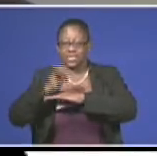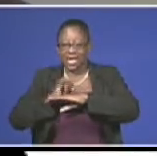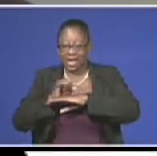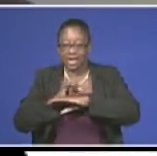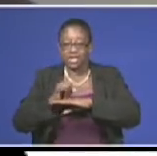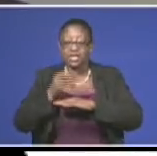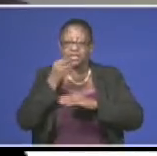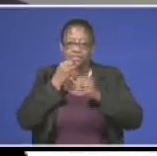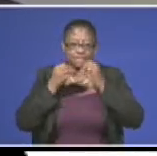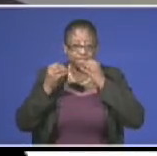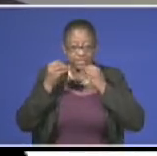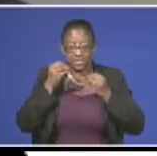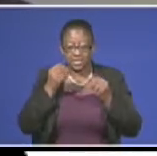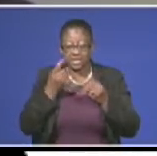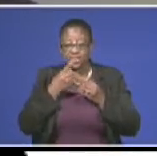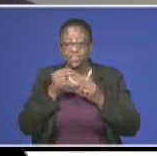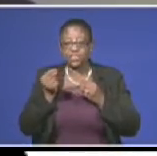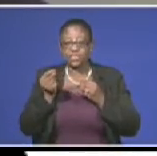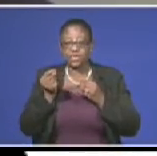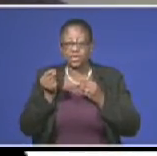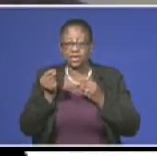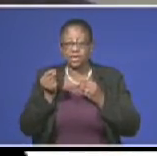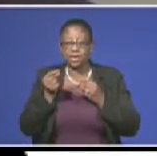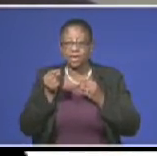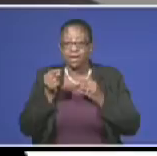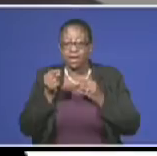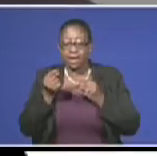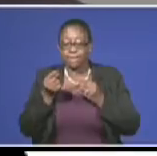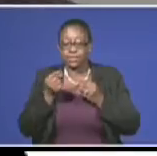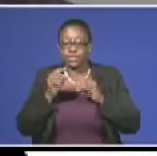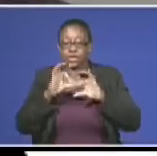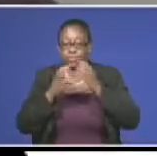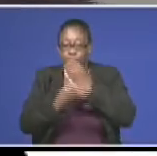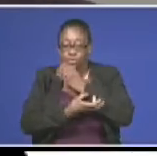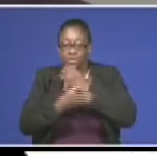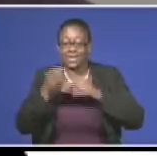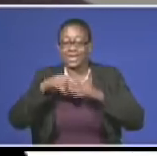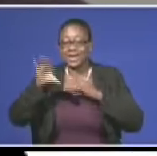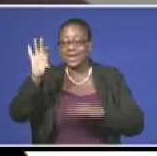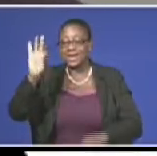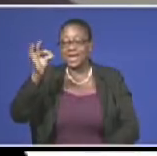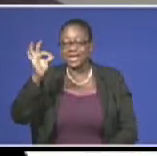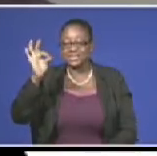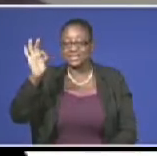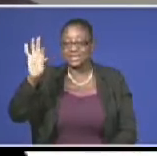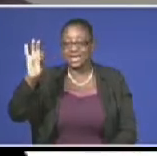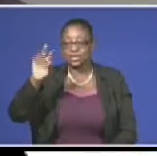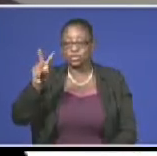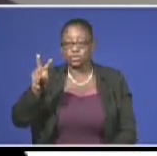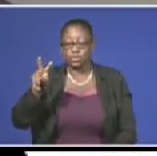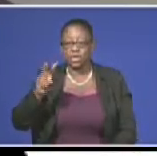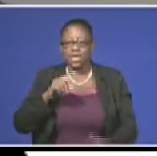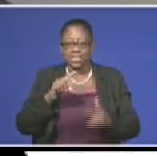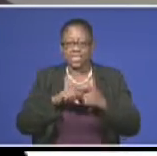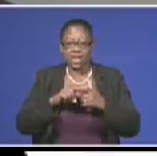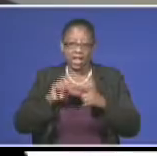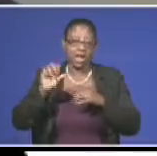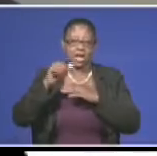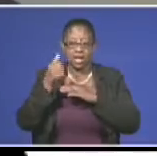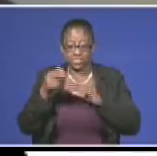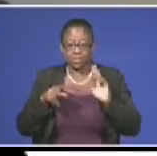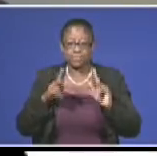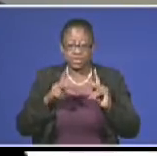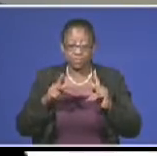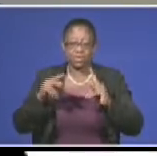the community in Staniel Key in 1992. And since then, obviously, a number of people have added